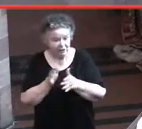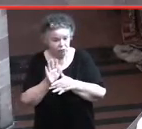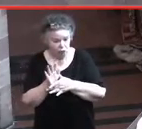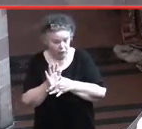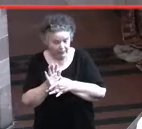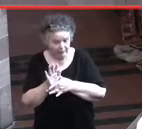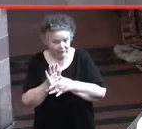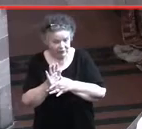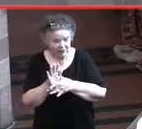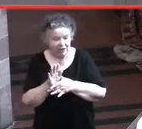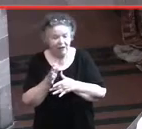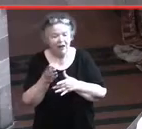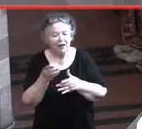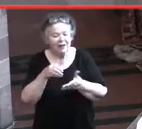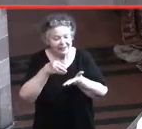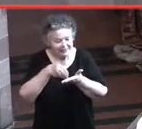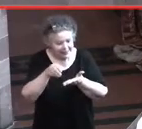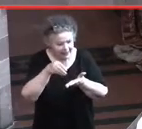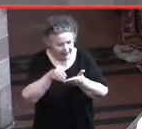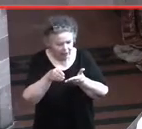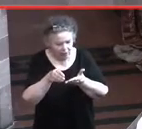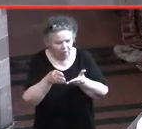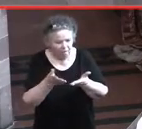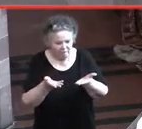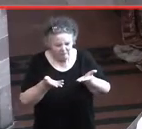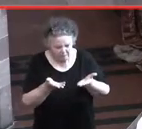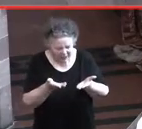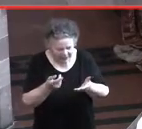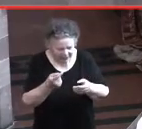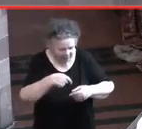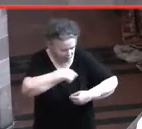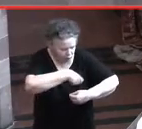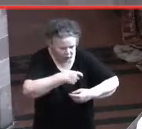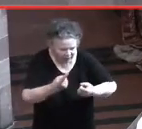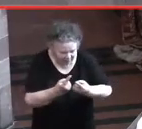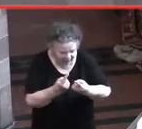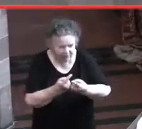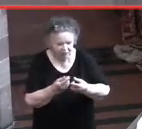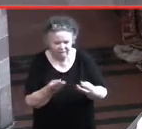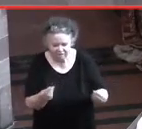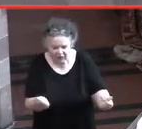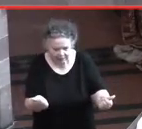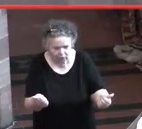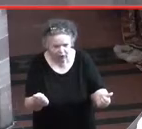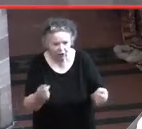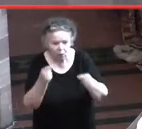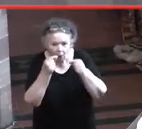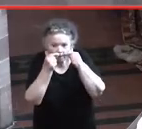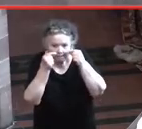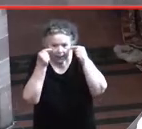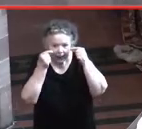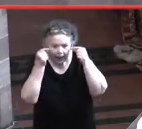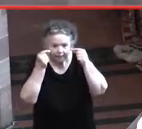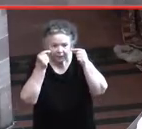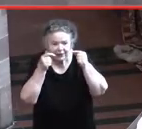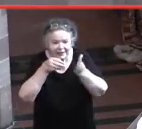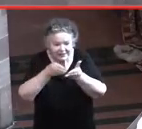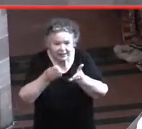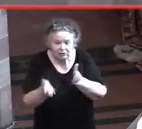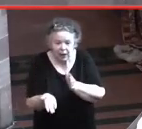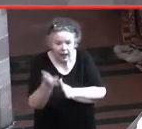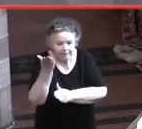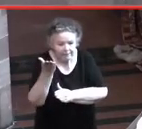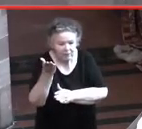of baking ingredients, fabric, eyeliner will go up because people will have a